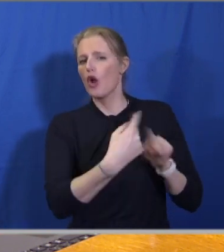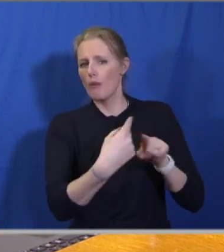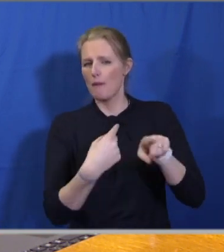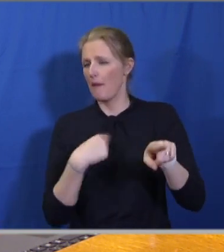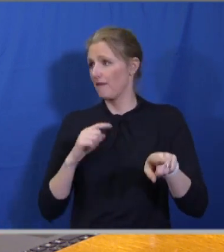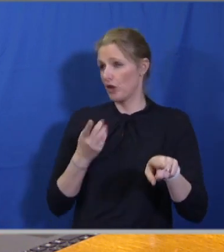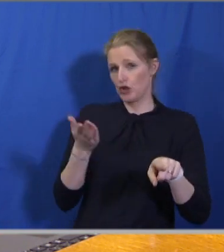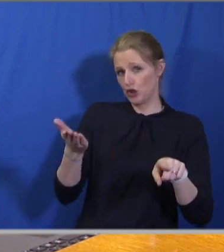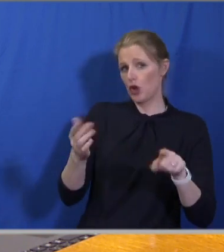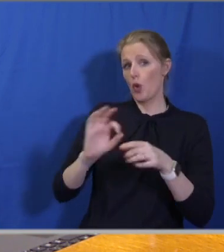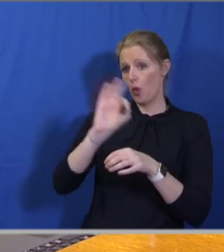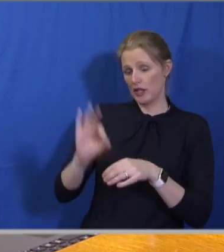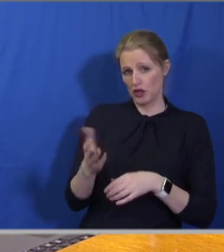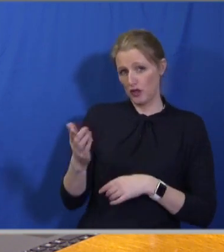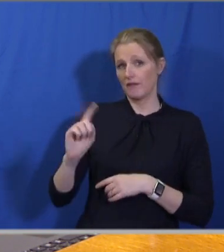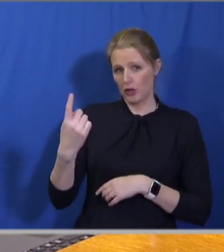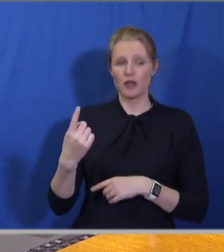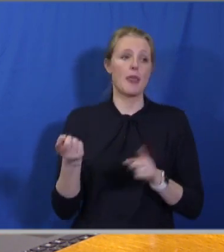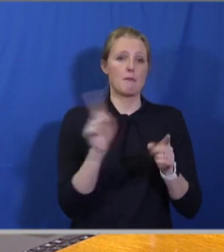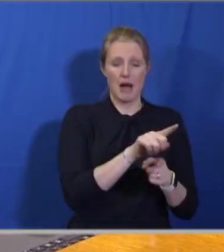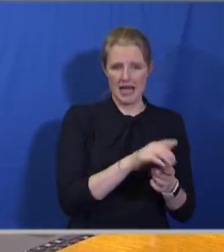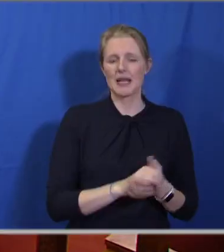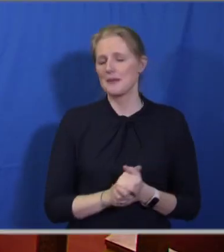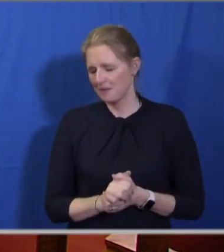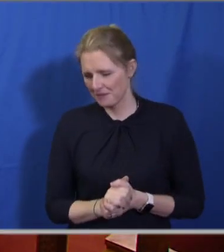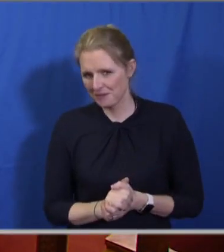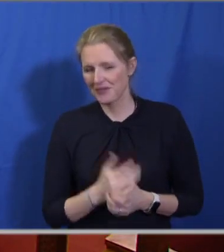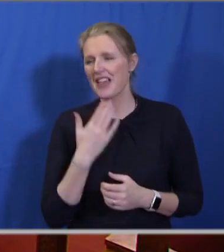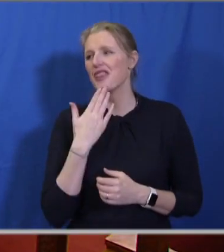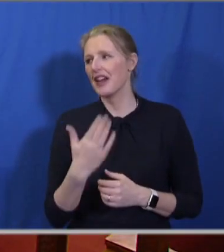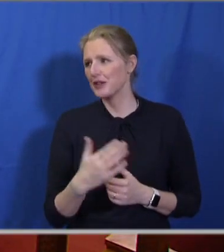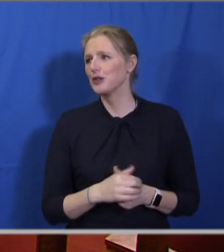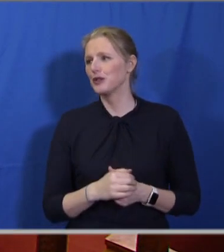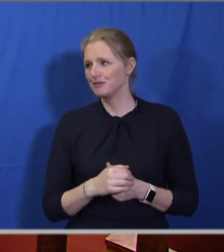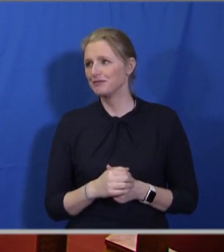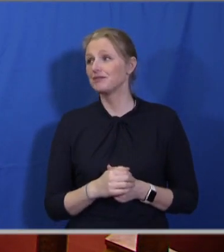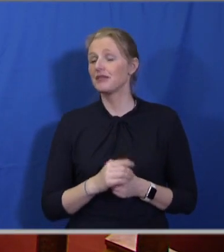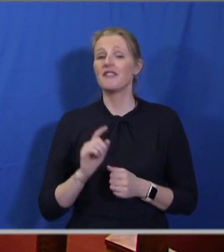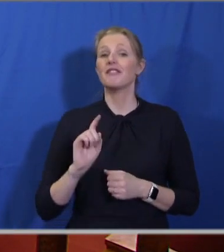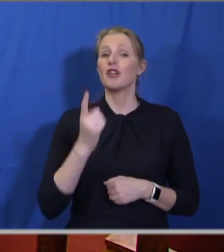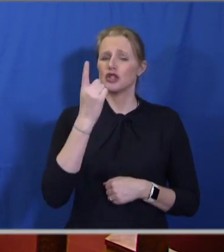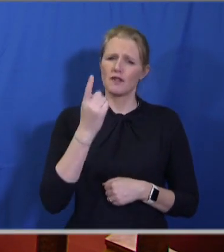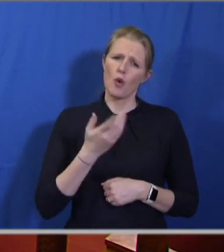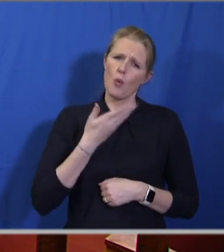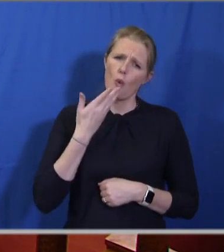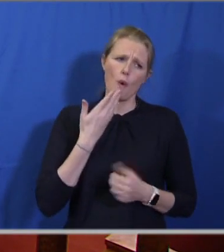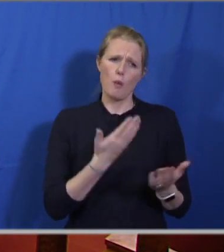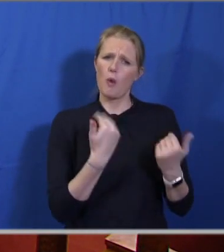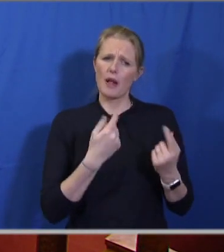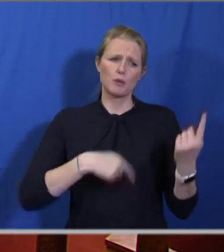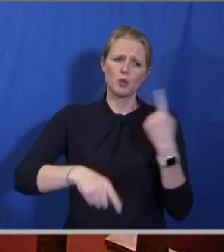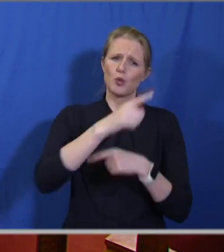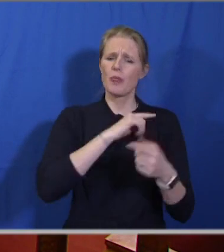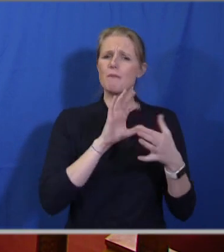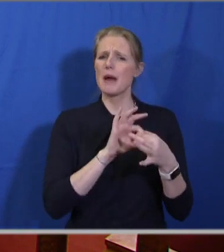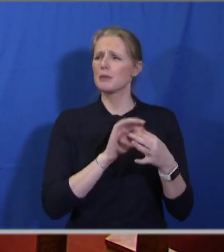take our latest question and then come back to the Parliament delegates. That's great. Thanks very much. And just first of all, a very warm welcome to all the members of the